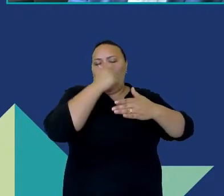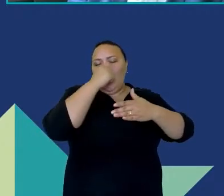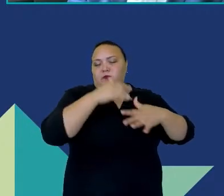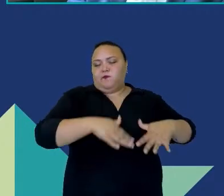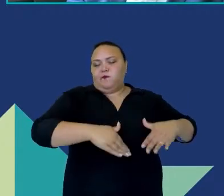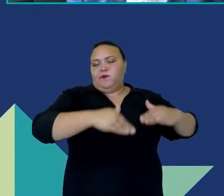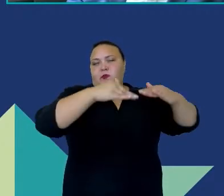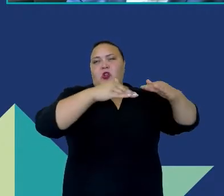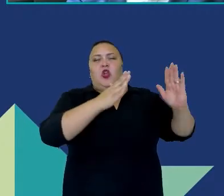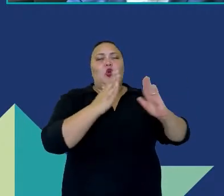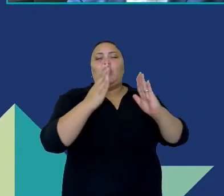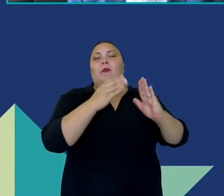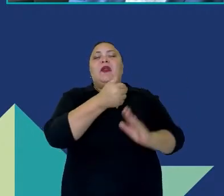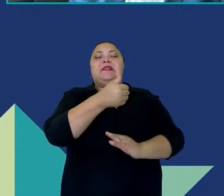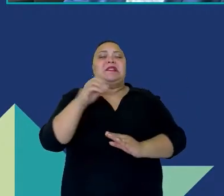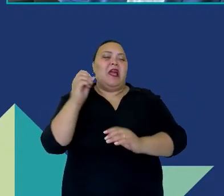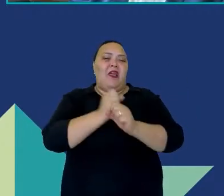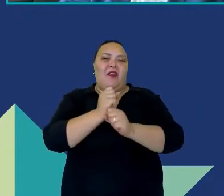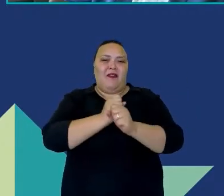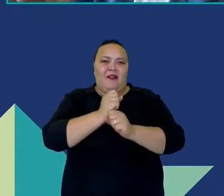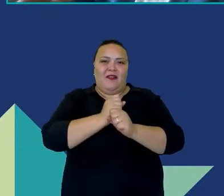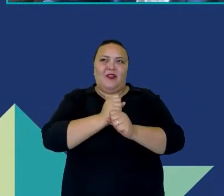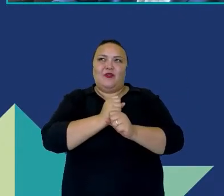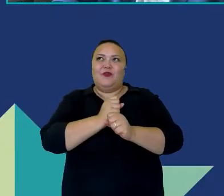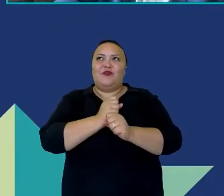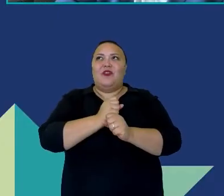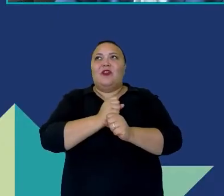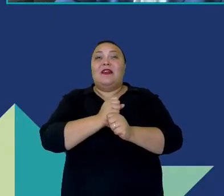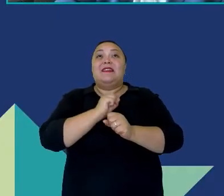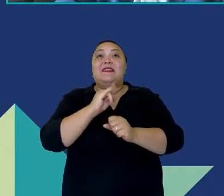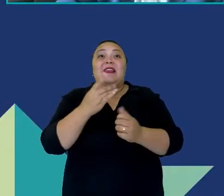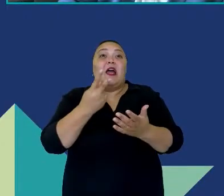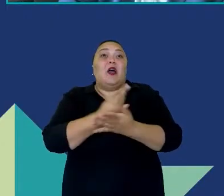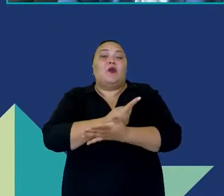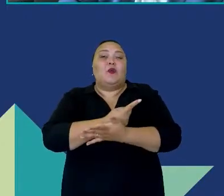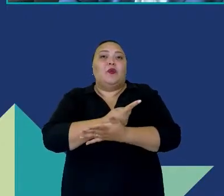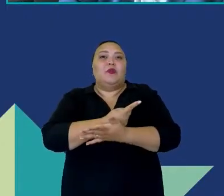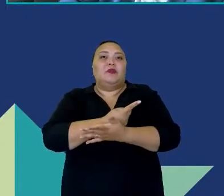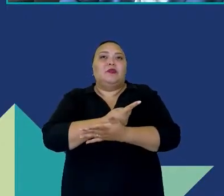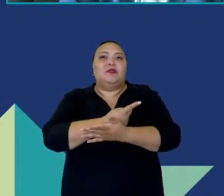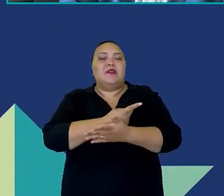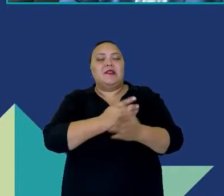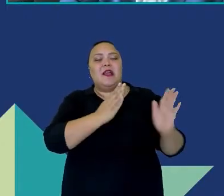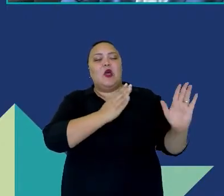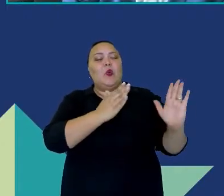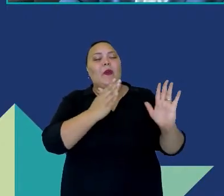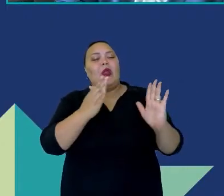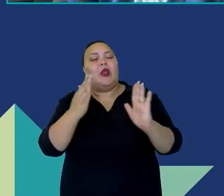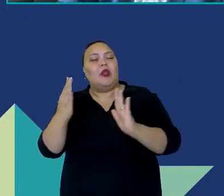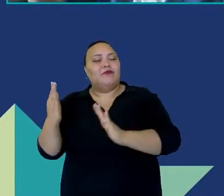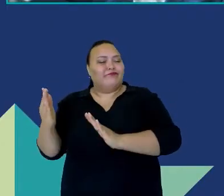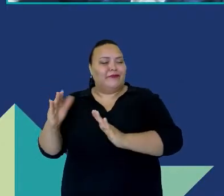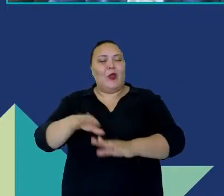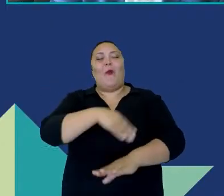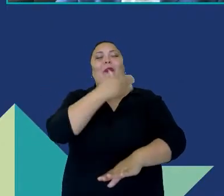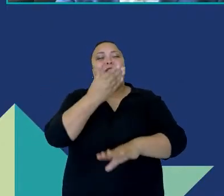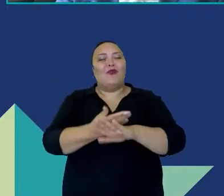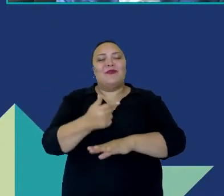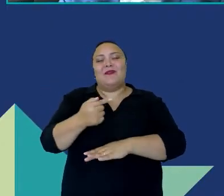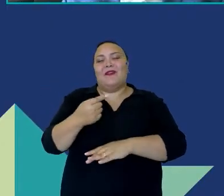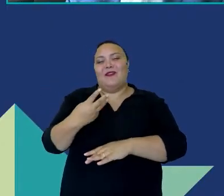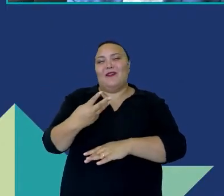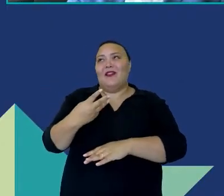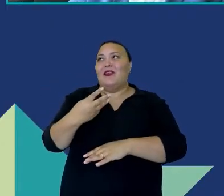width is analyzed in advance. So what you have here plotted, it's automatically generated as if there would